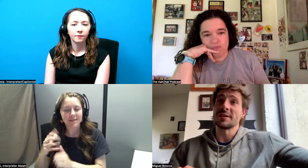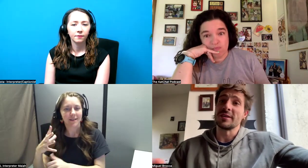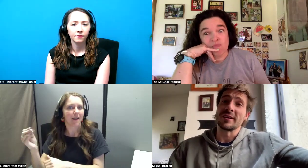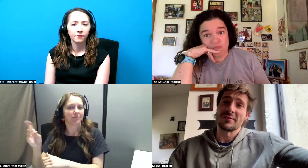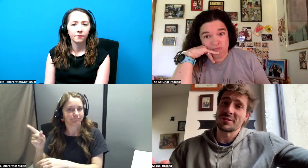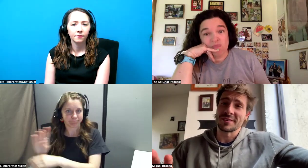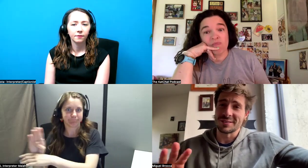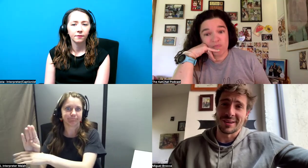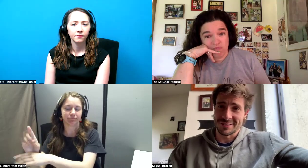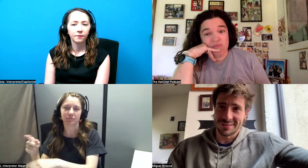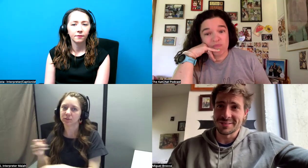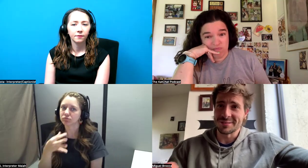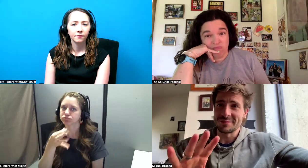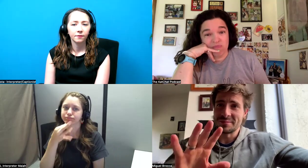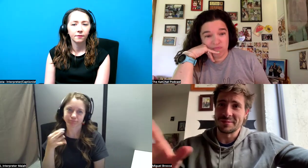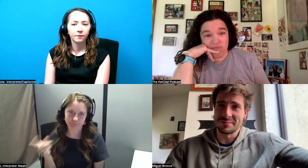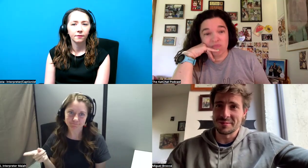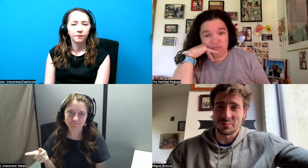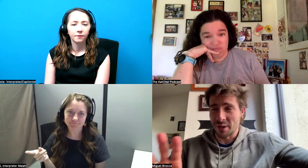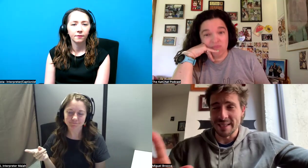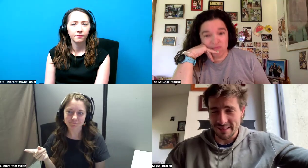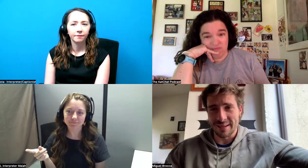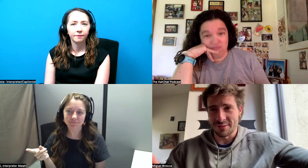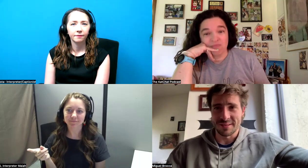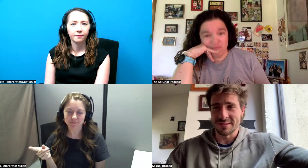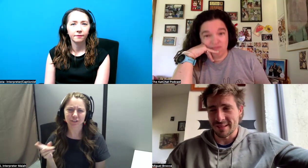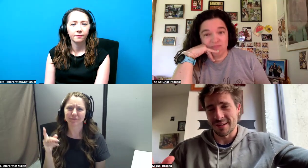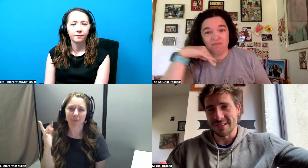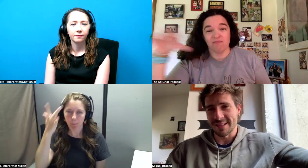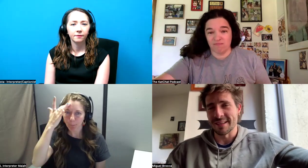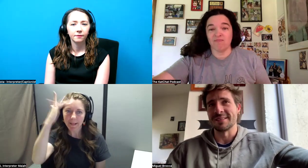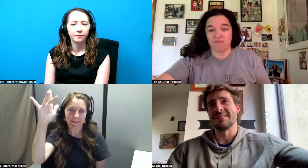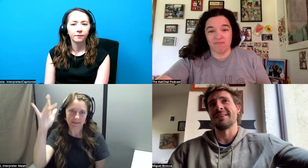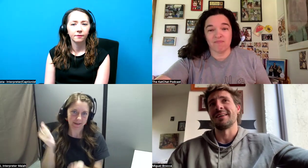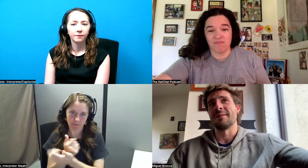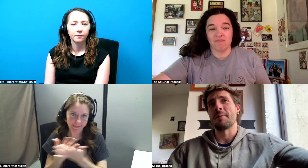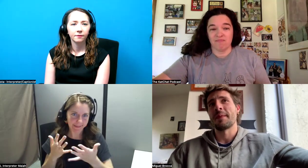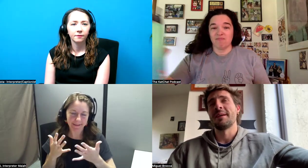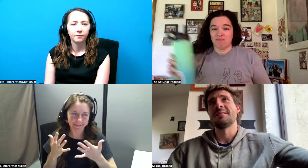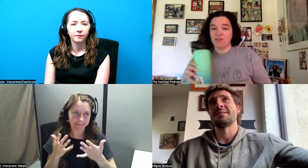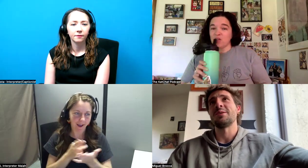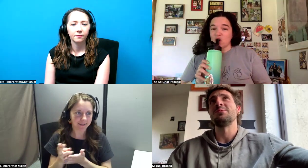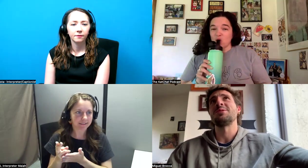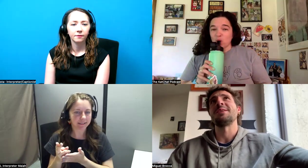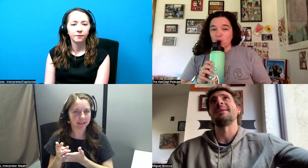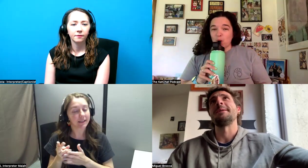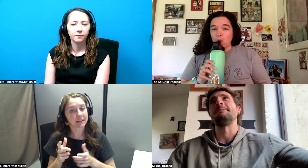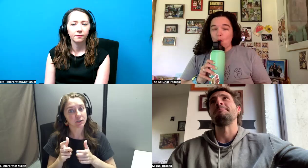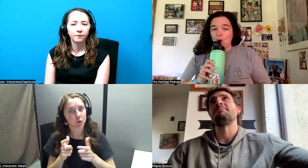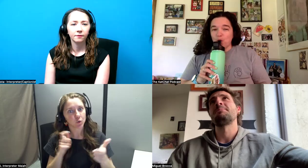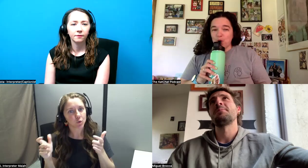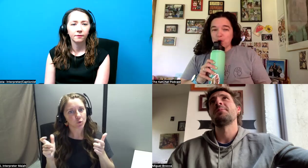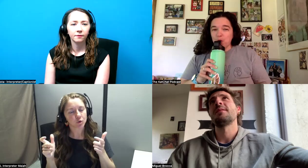she's very good at everything she does. She's just brilliant at everything she does, honestly. And that's it's a huge